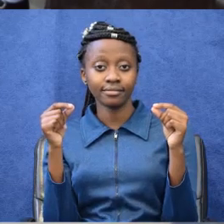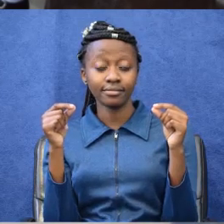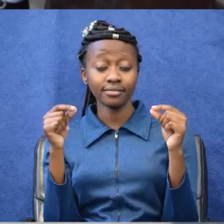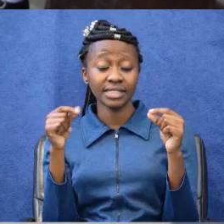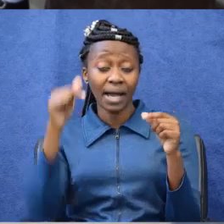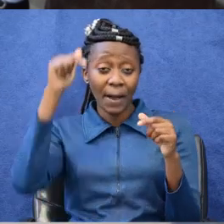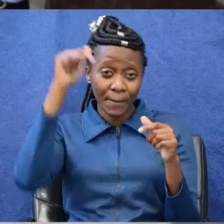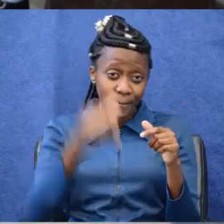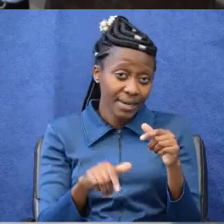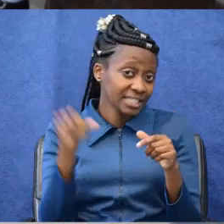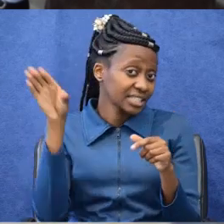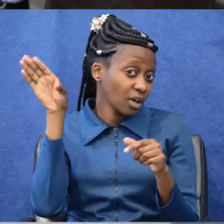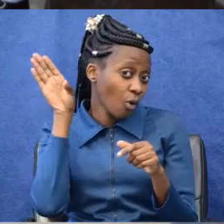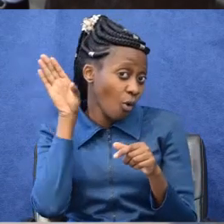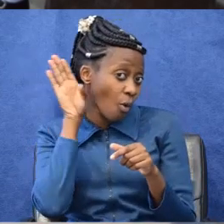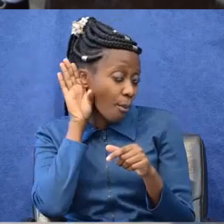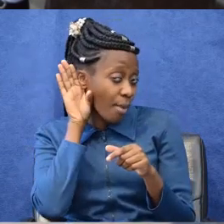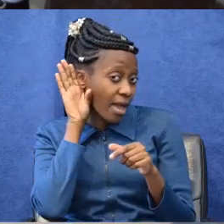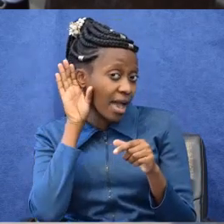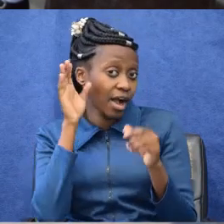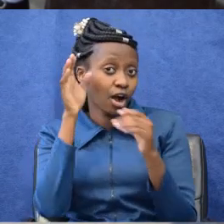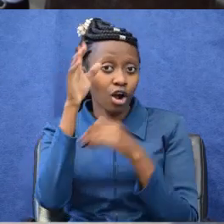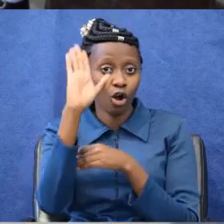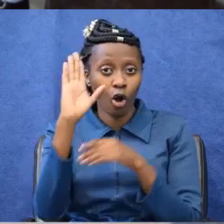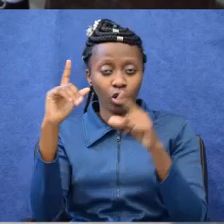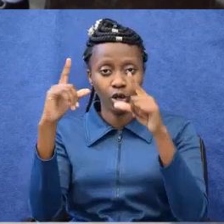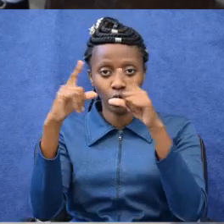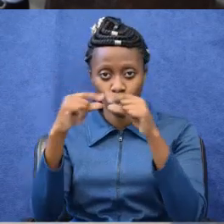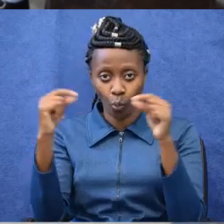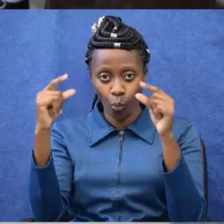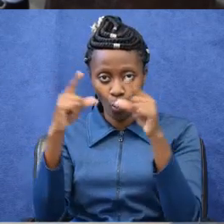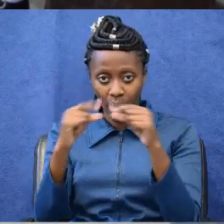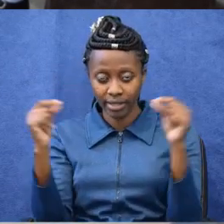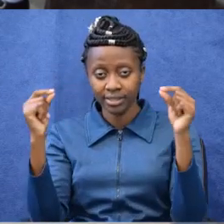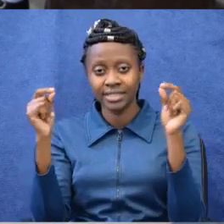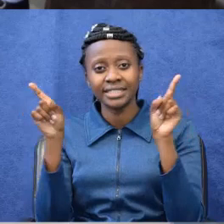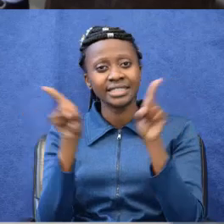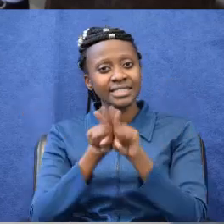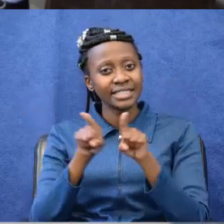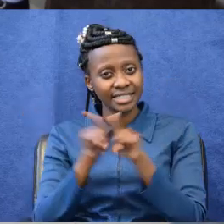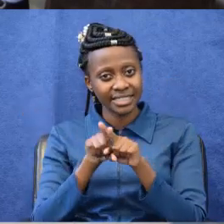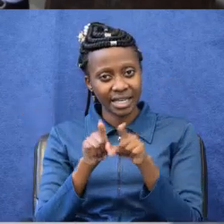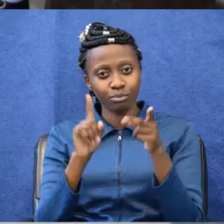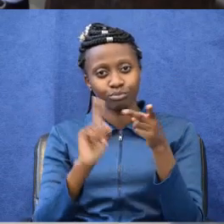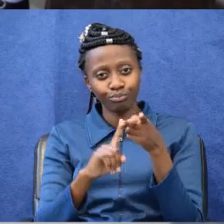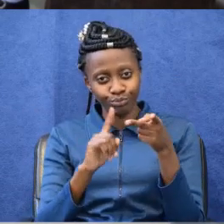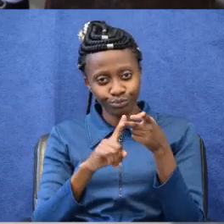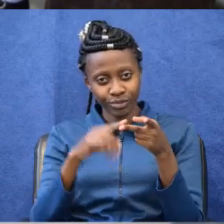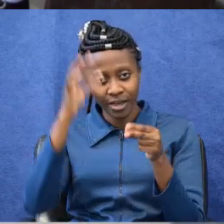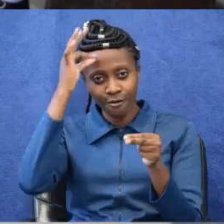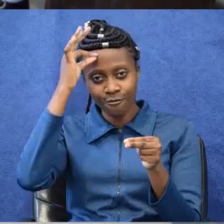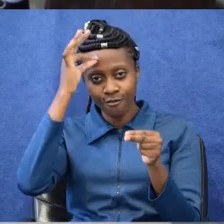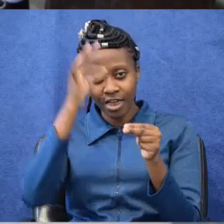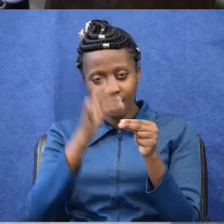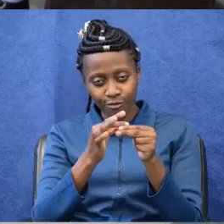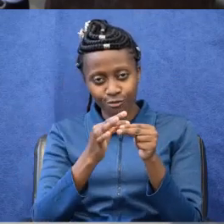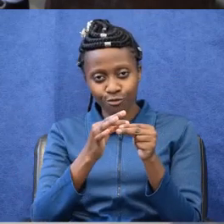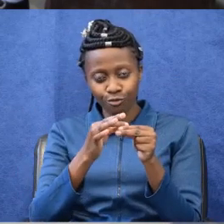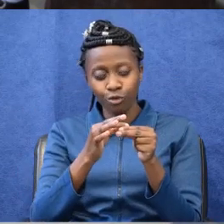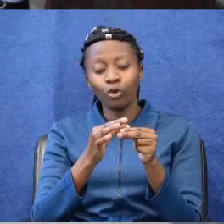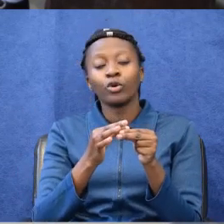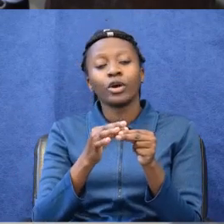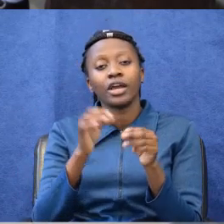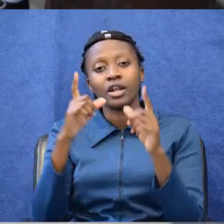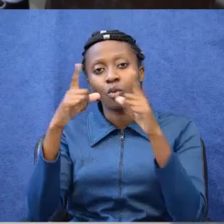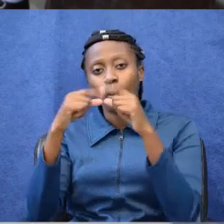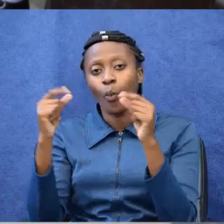but you have to obey God's word. And again, you have to be faithful to his word. You